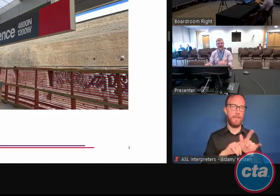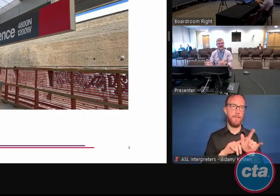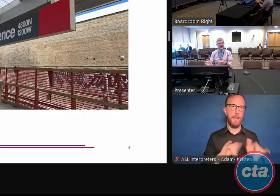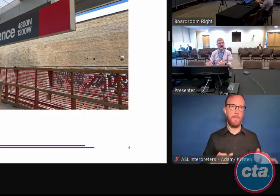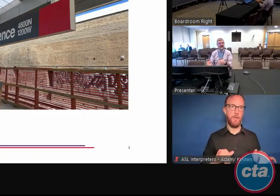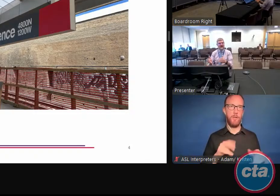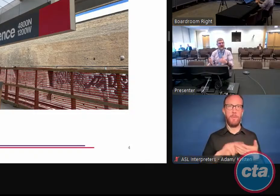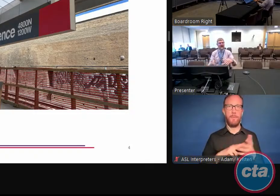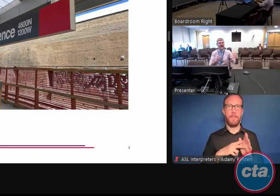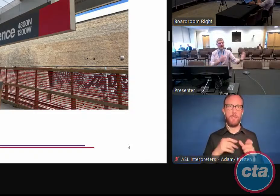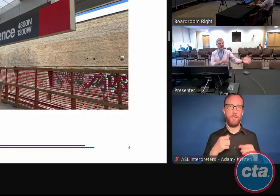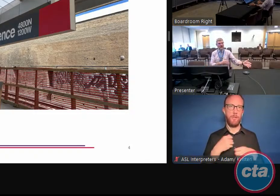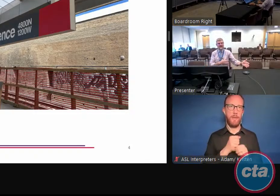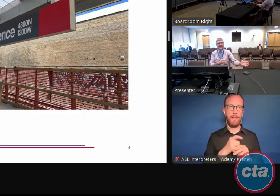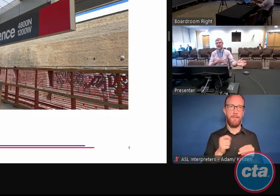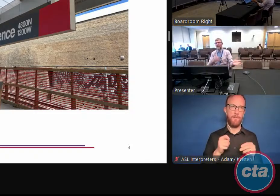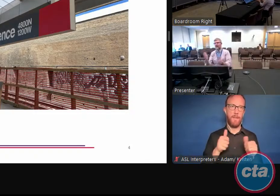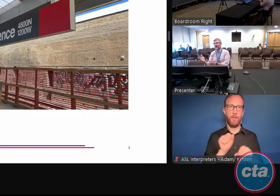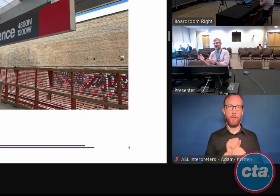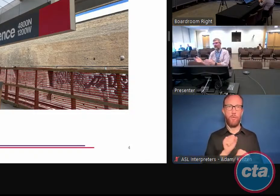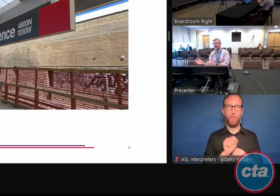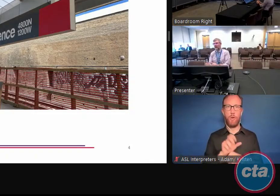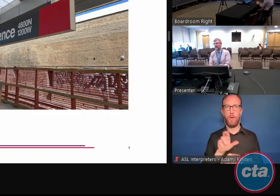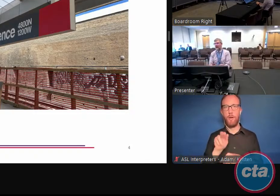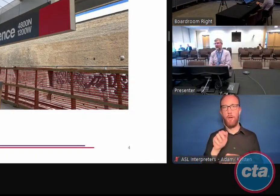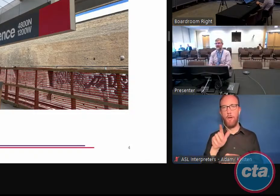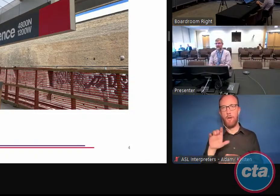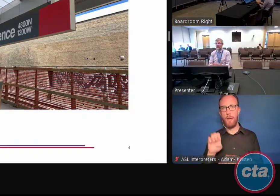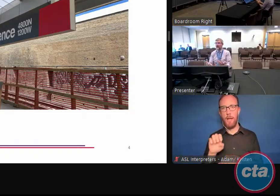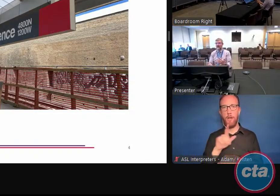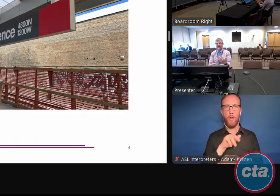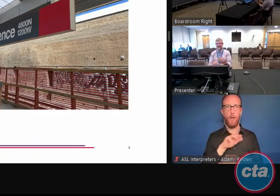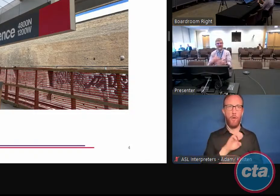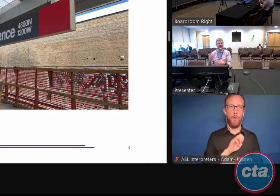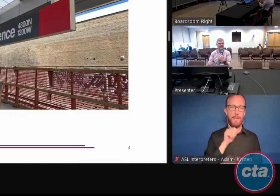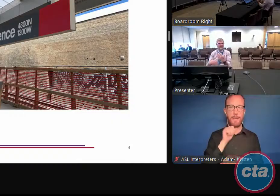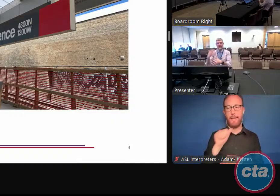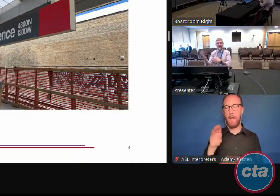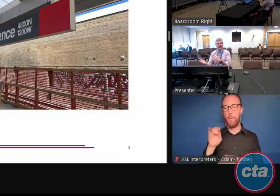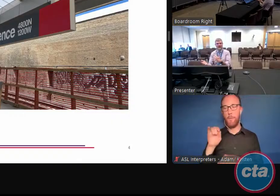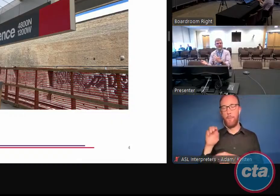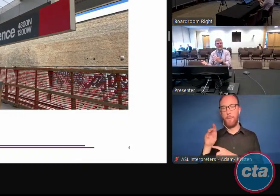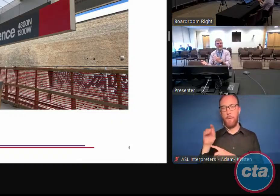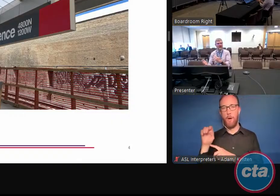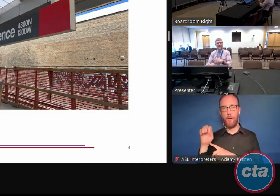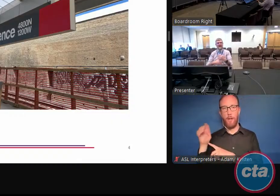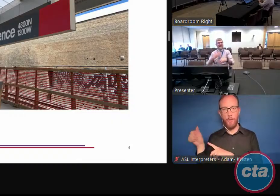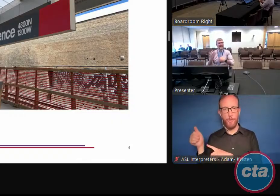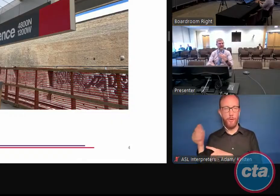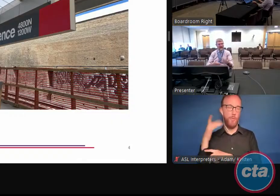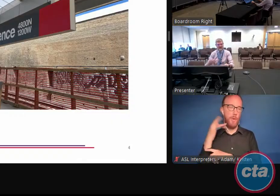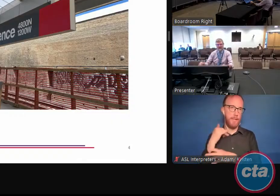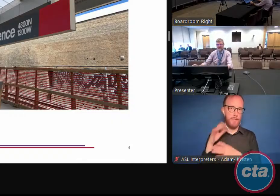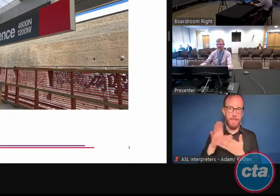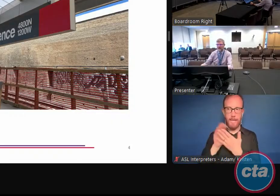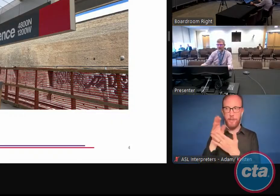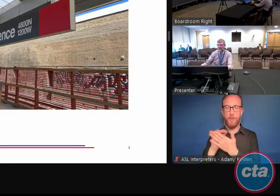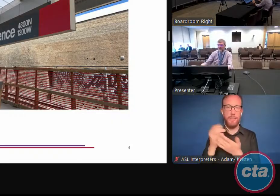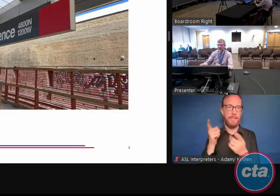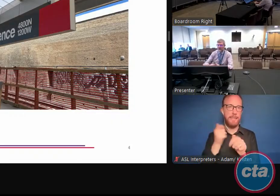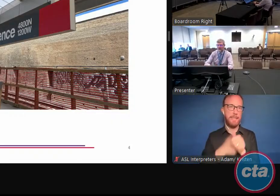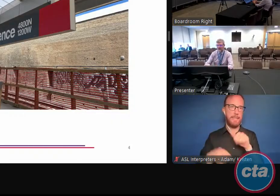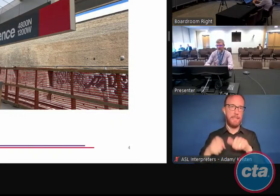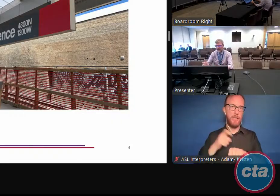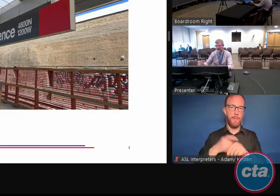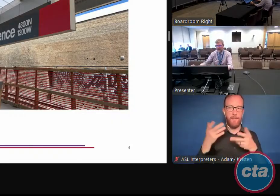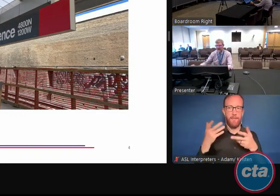making faster ground in Argyle and Lawrence than they were at Bryn Mawr and Berwyn. Part of that's learning curve. So as they built this once over, they get faster each time they do it.